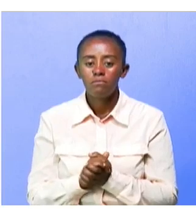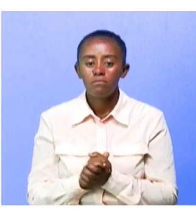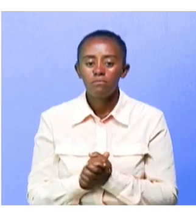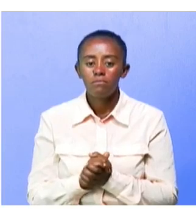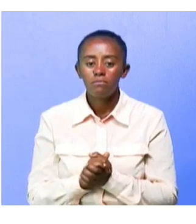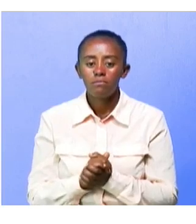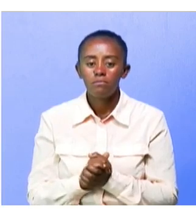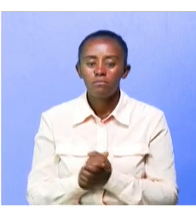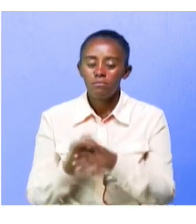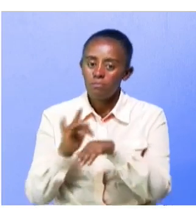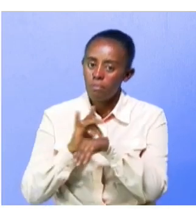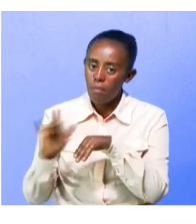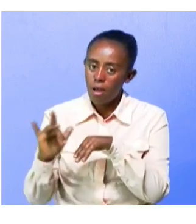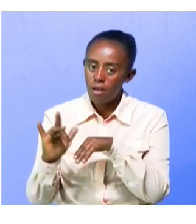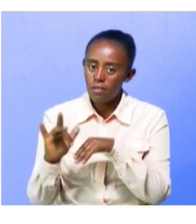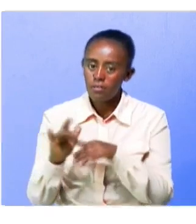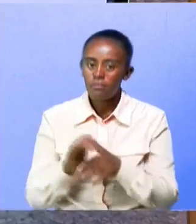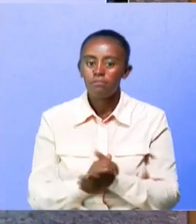blank.